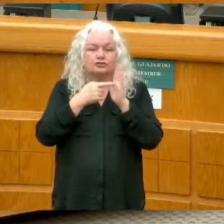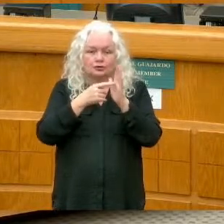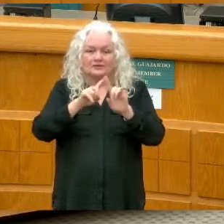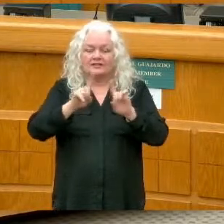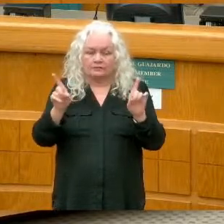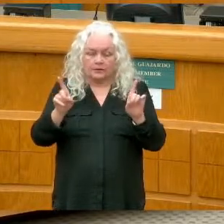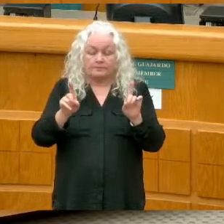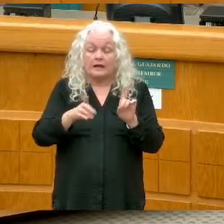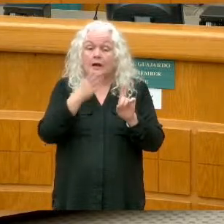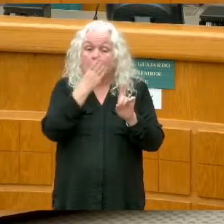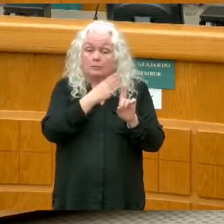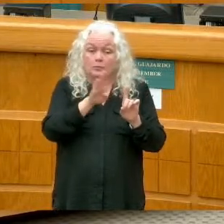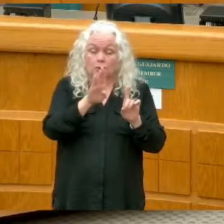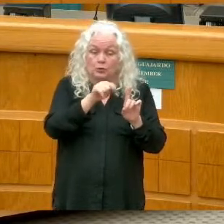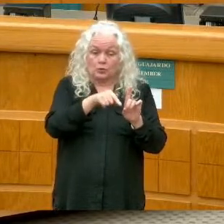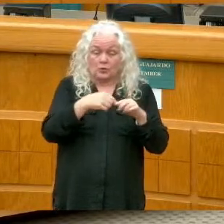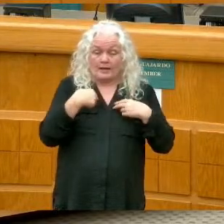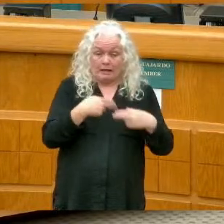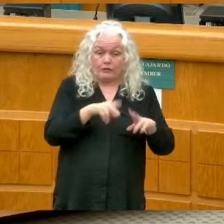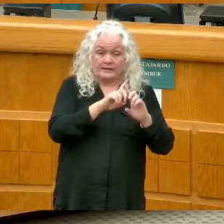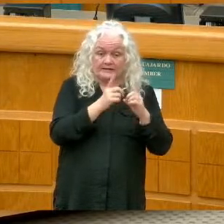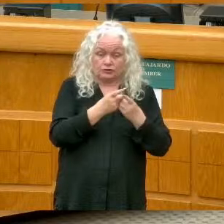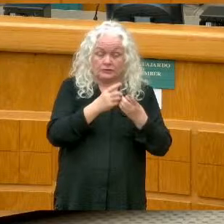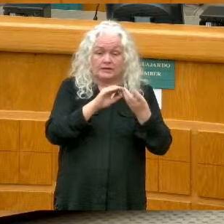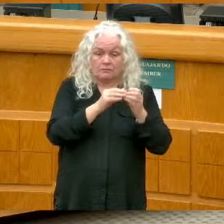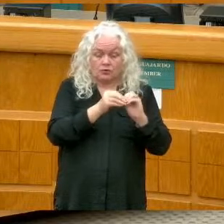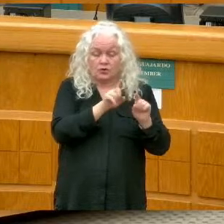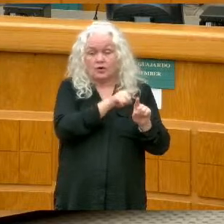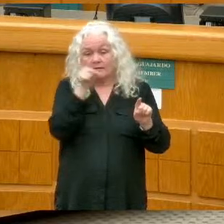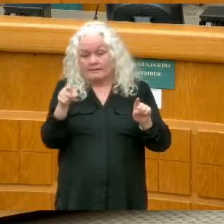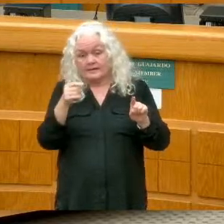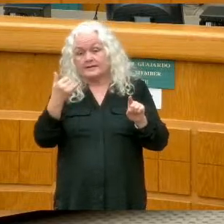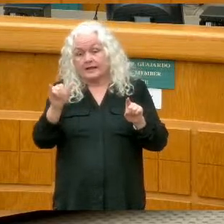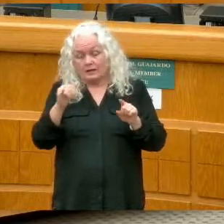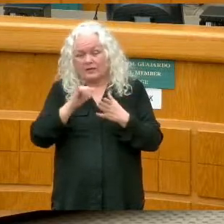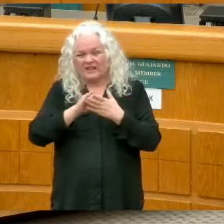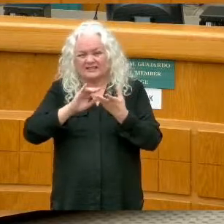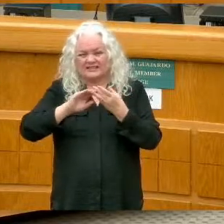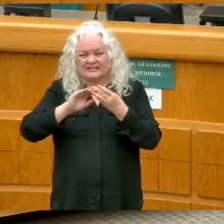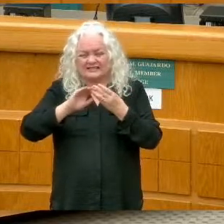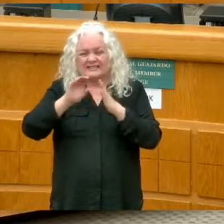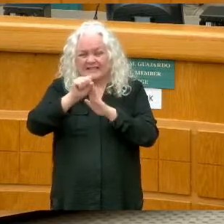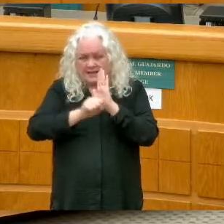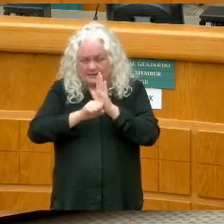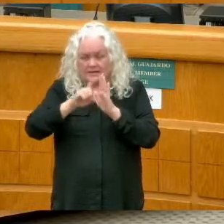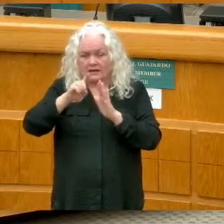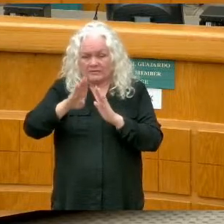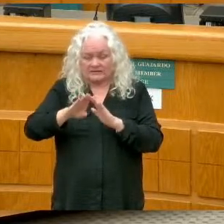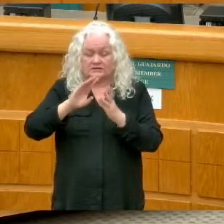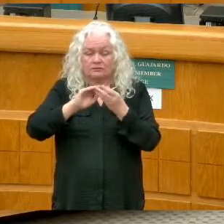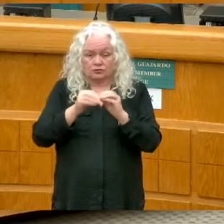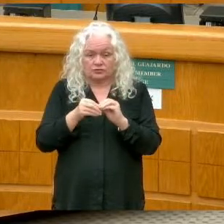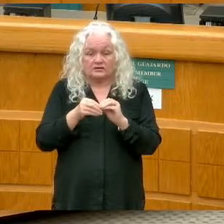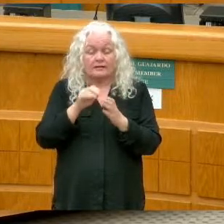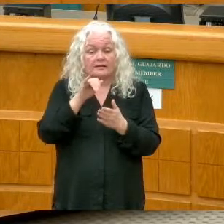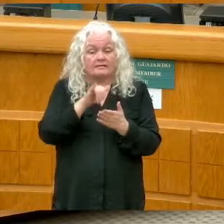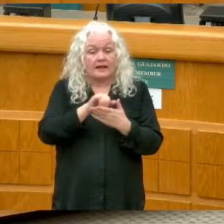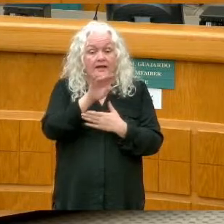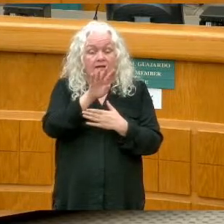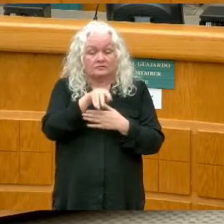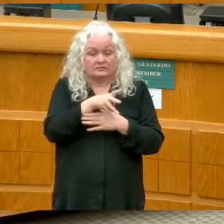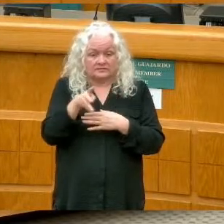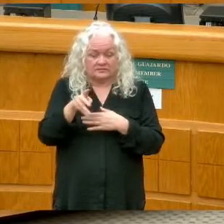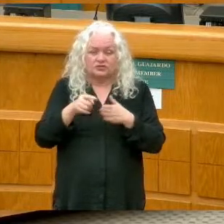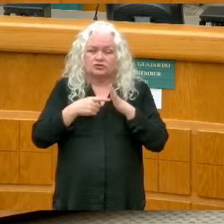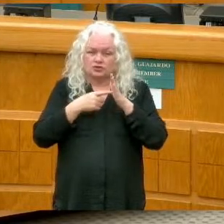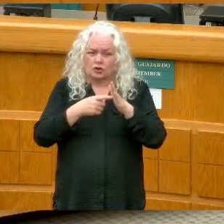so the blue is the health district numbers, and then the yellow are the state data drop numbers. This graph shows you a